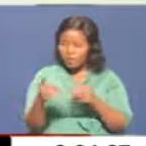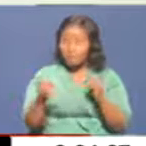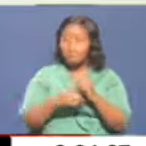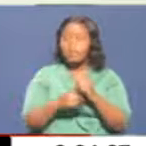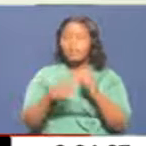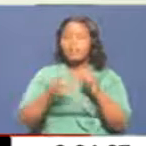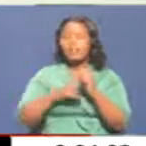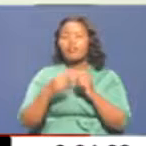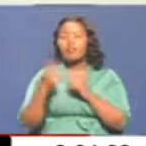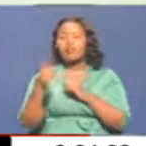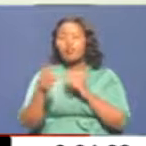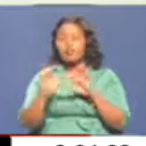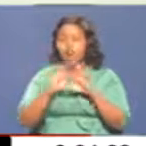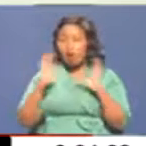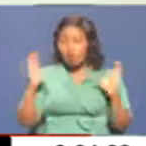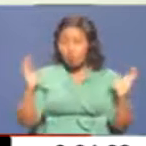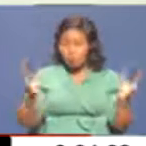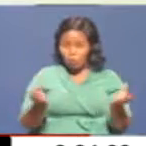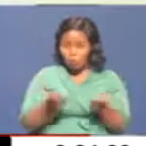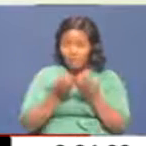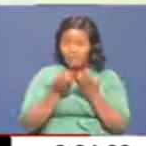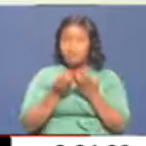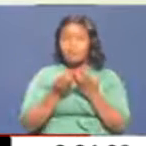240,672. Globally,